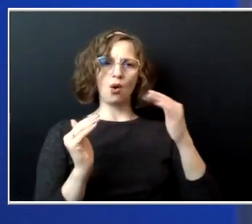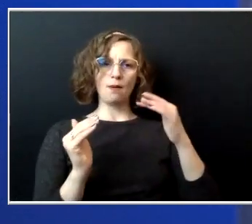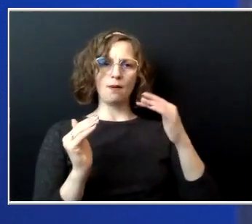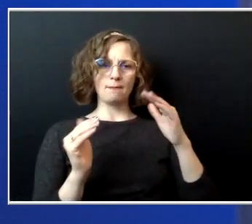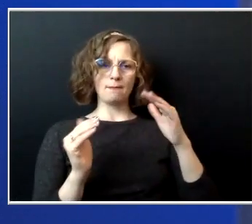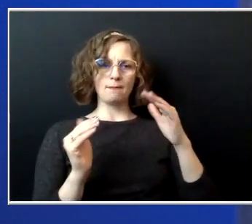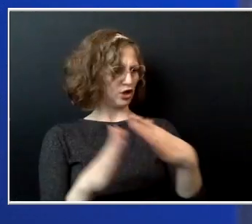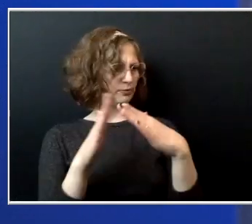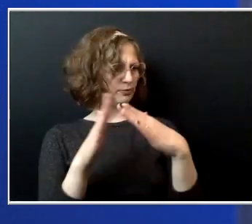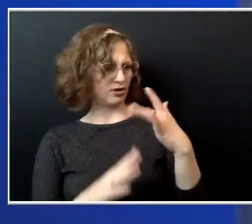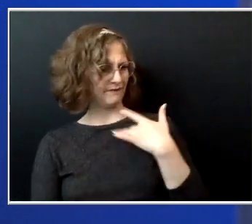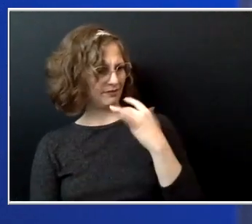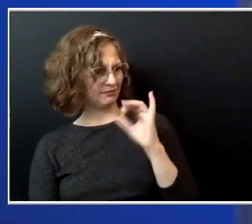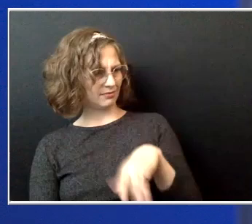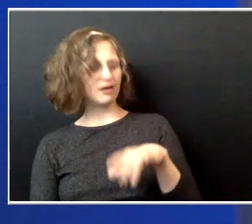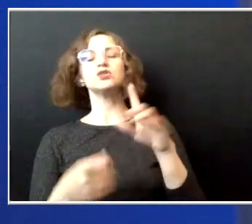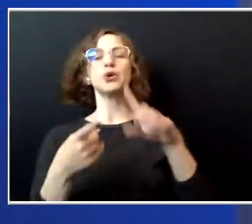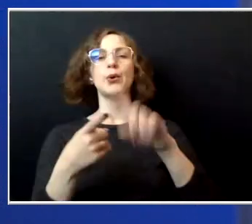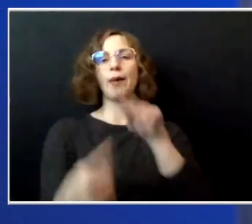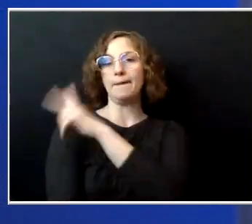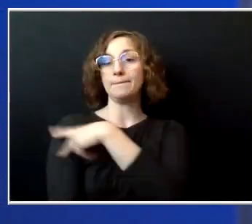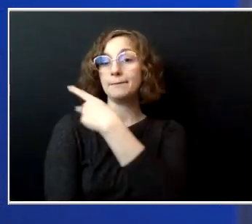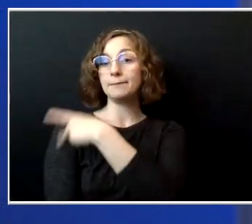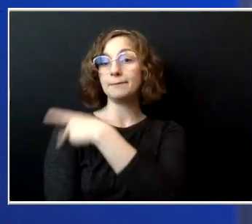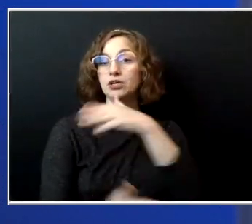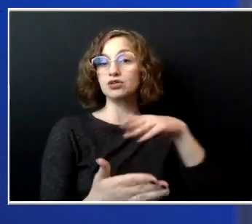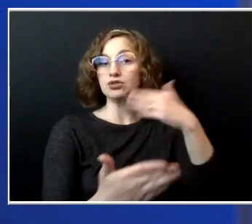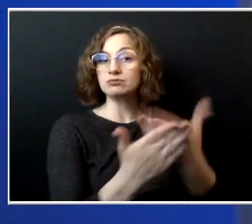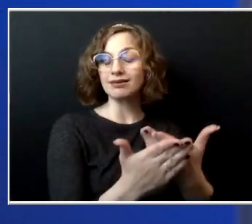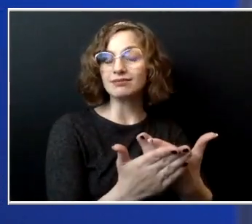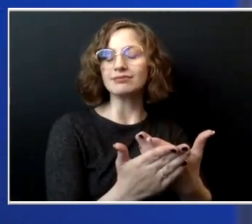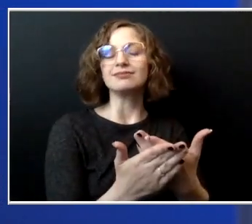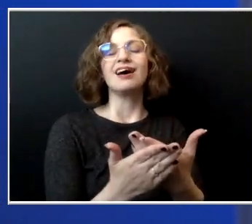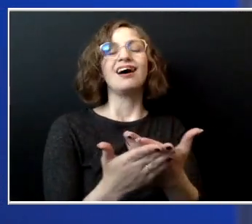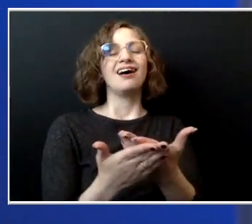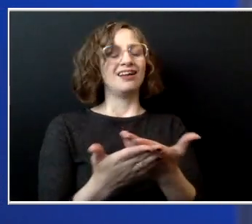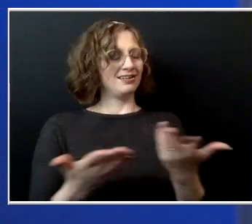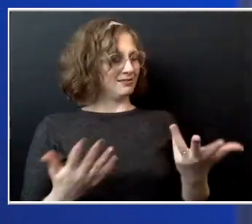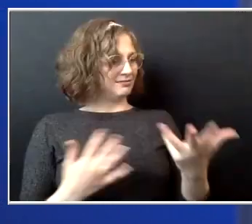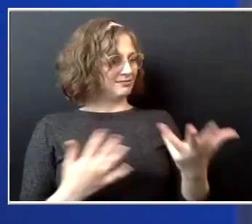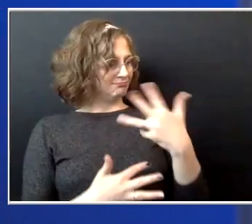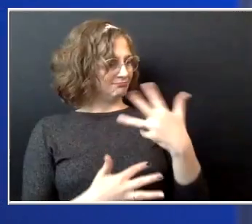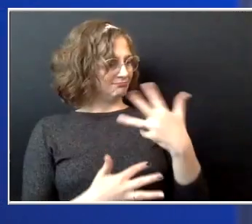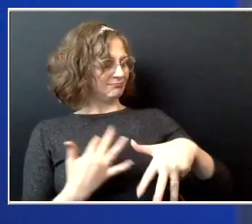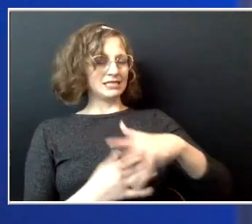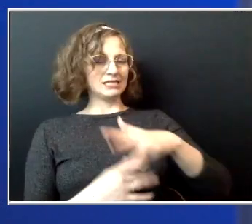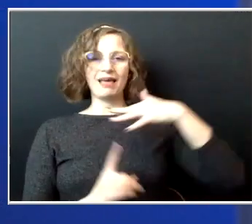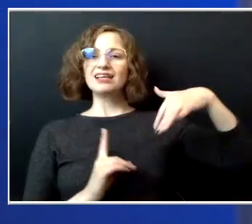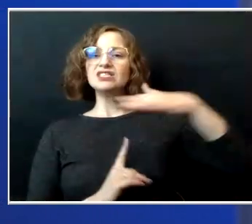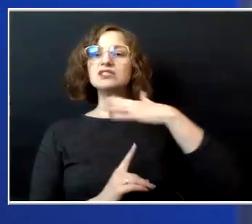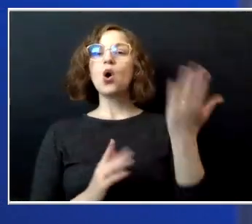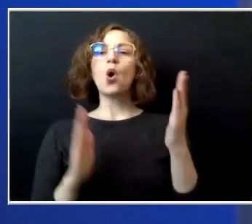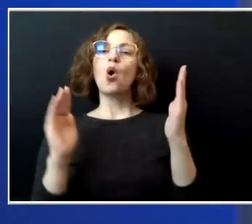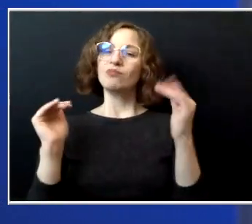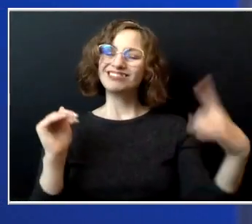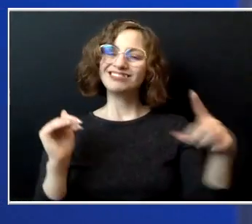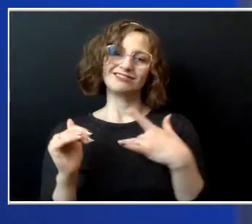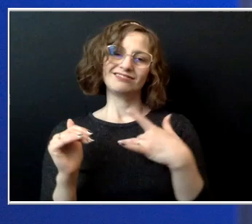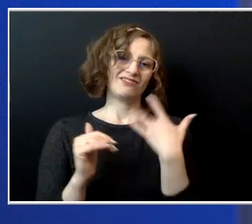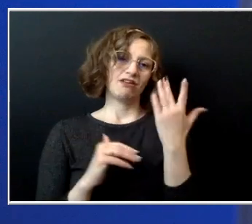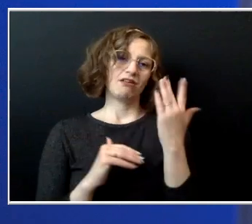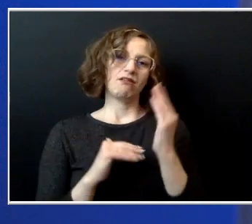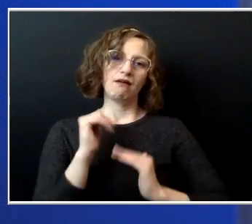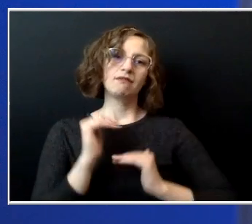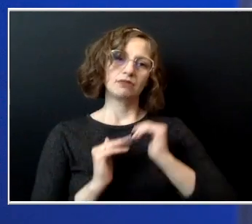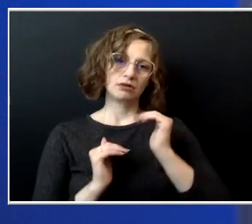patients come, they are coming to a space that they hopefully feel very comfortable. And we feel as though